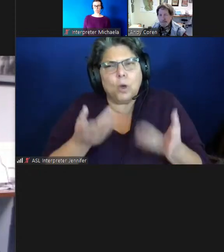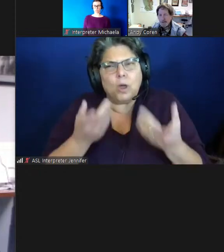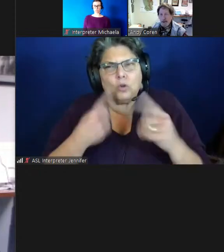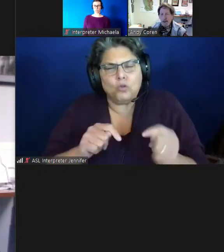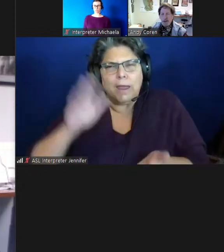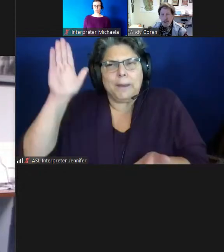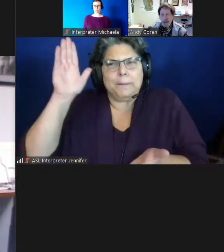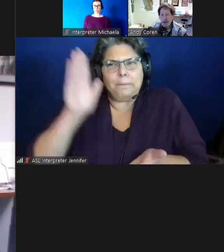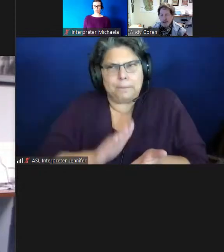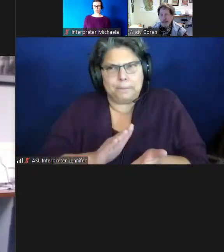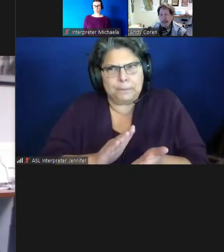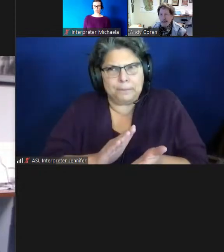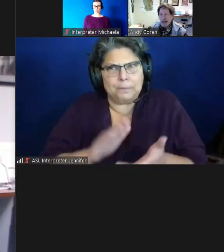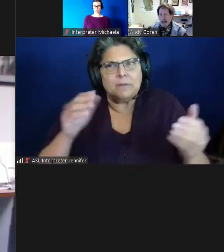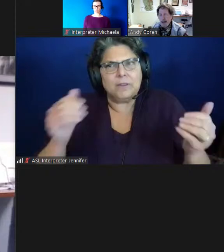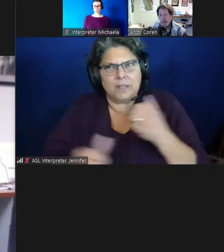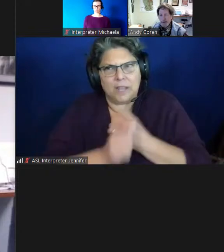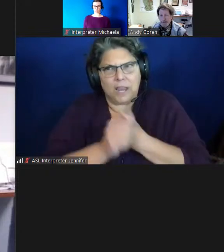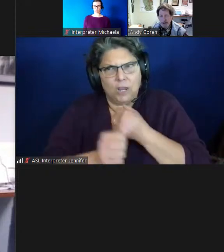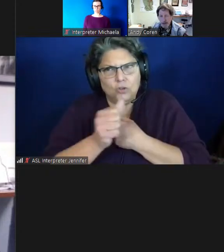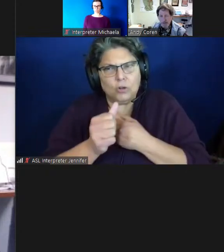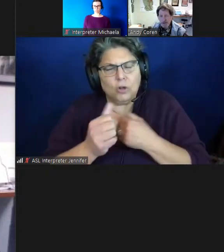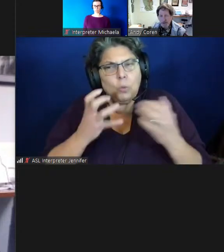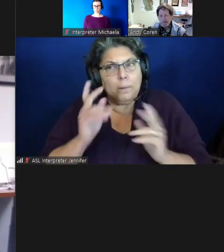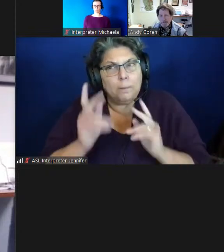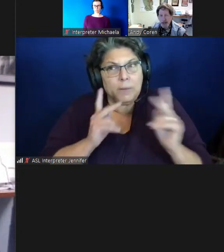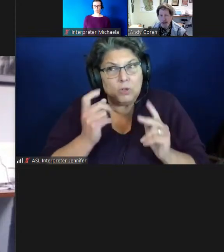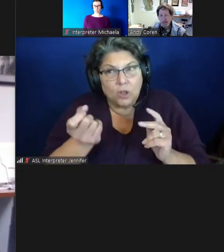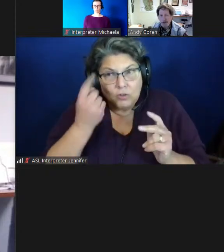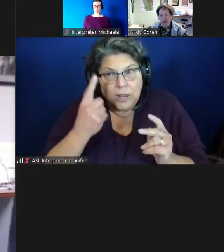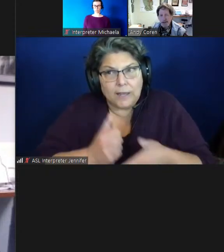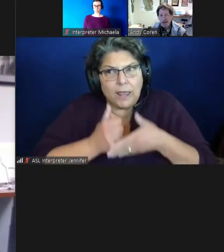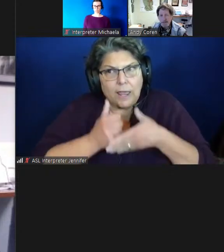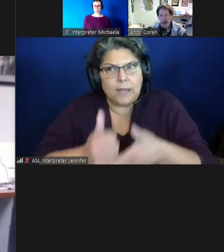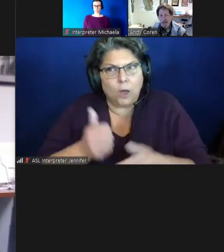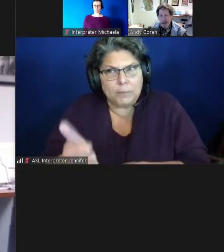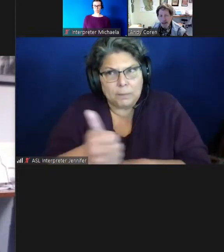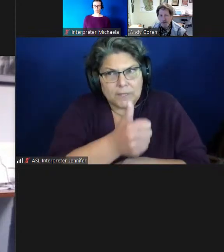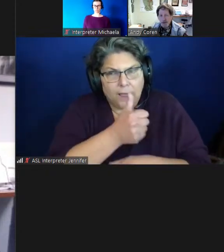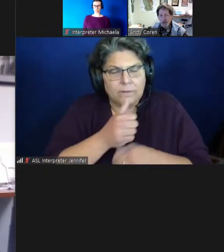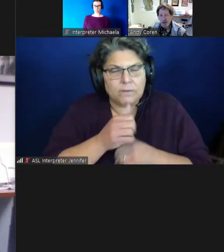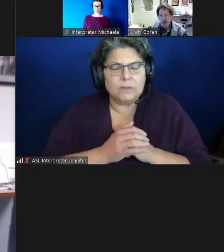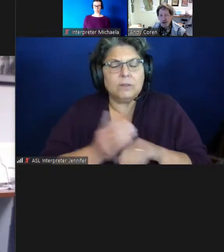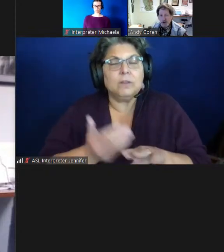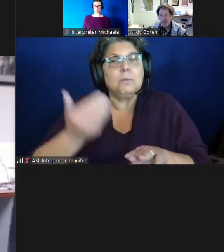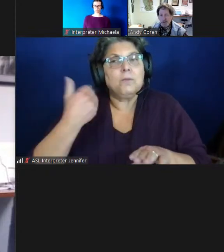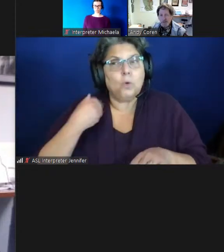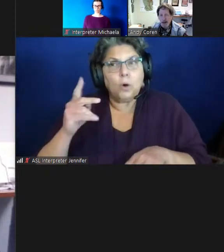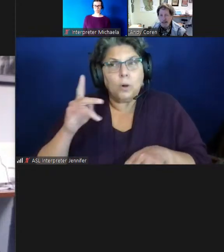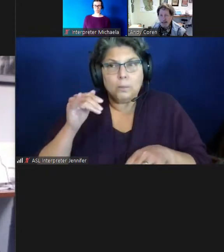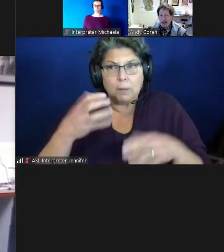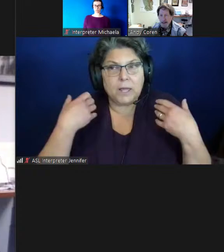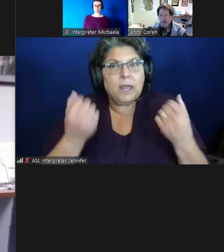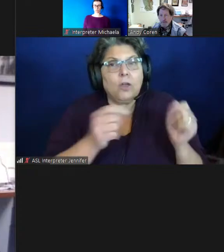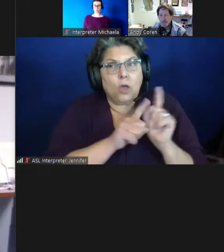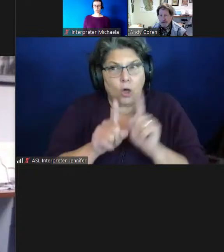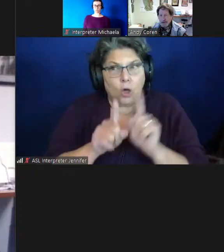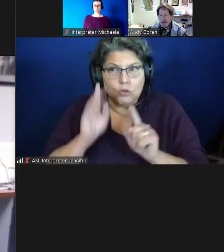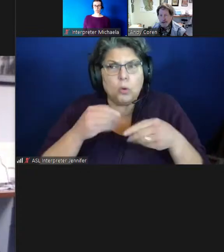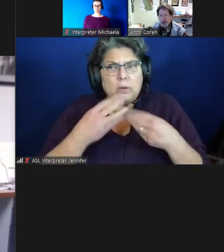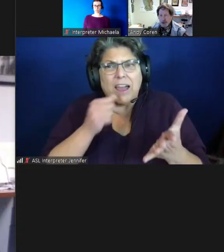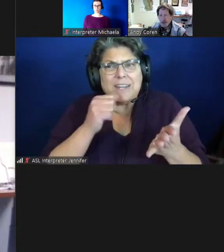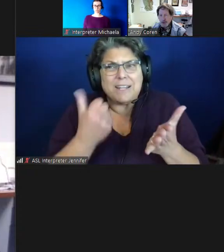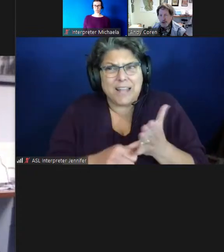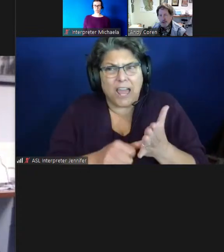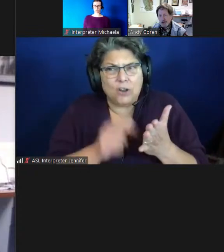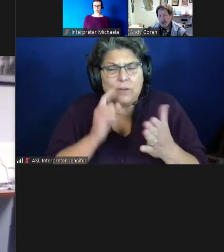want people to understand and help themselves. Previously, public health would also provide a letter for